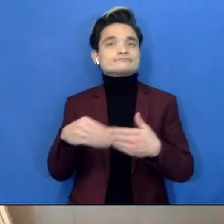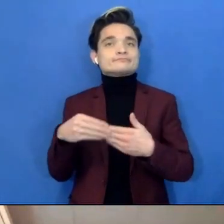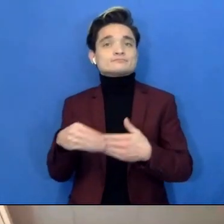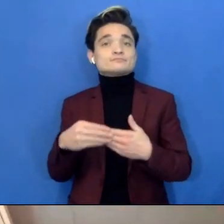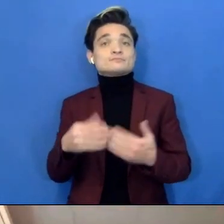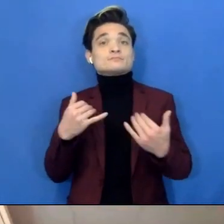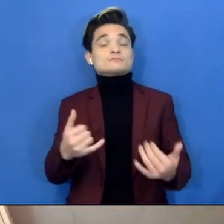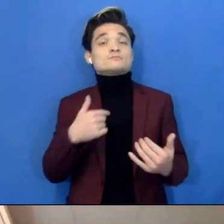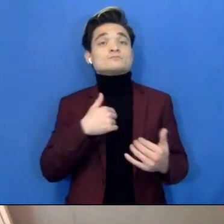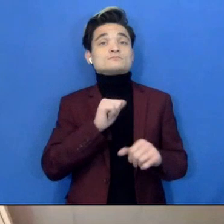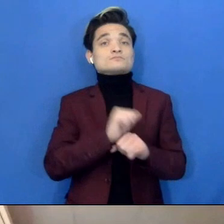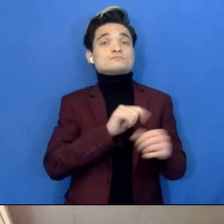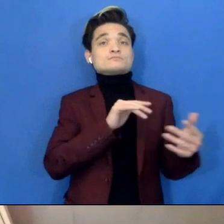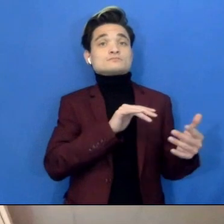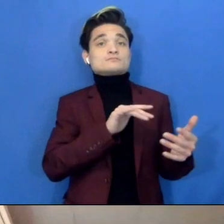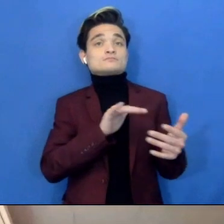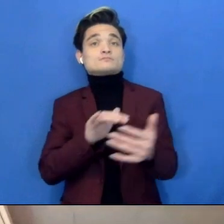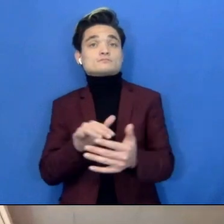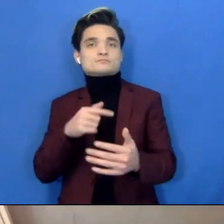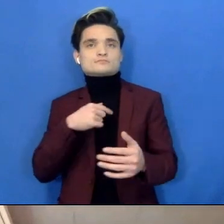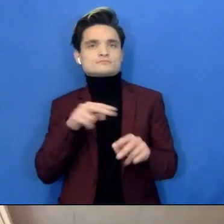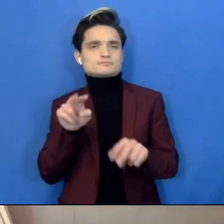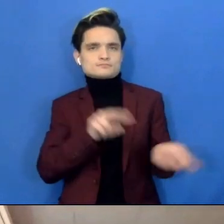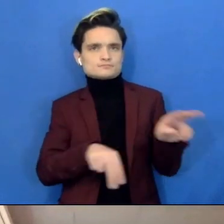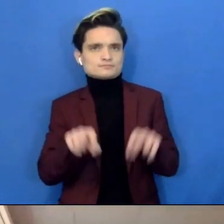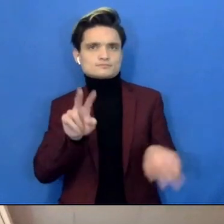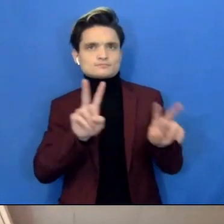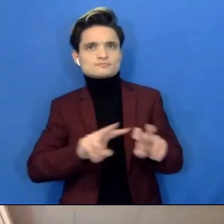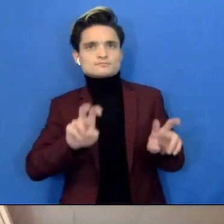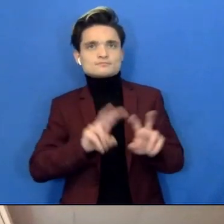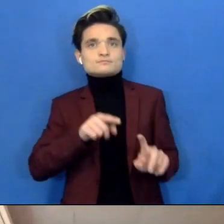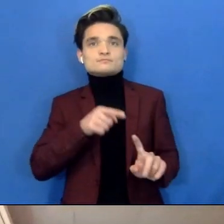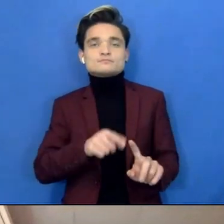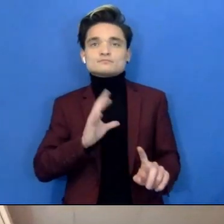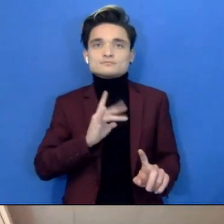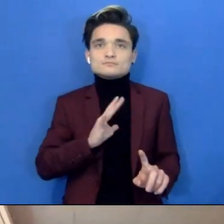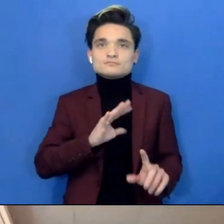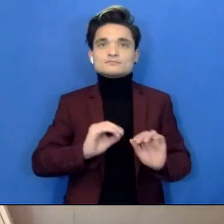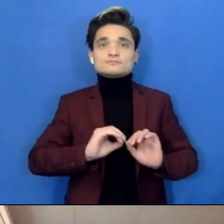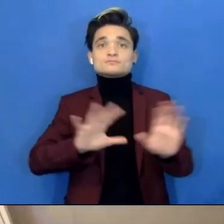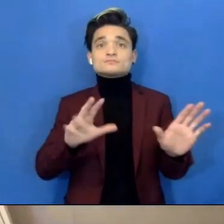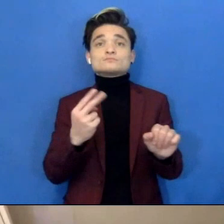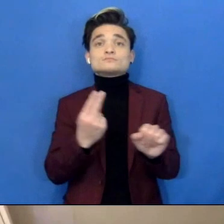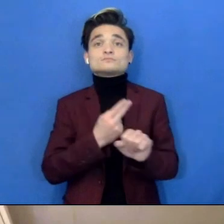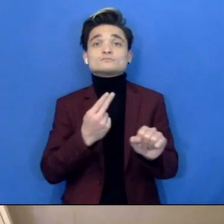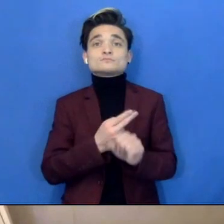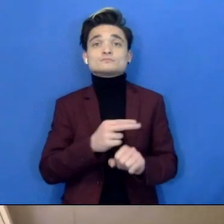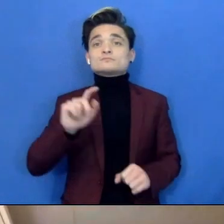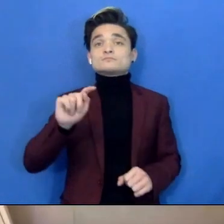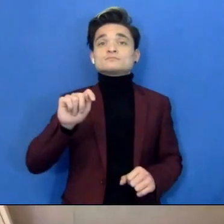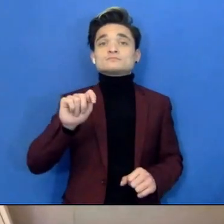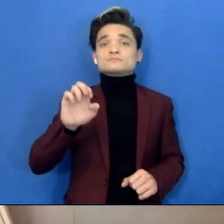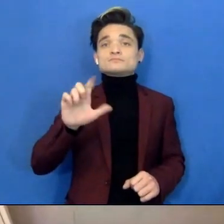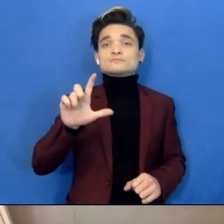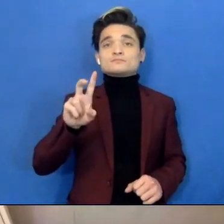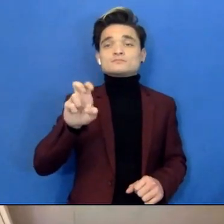I look at how explicit characterization is used in television series. Television series, I look only at